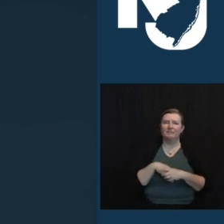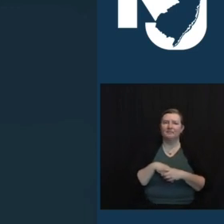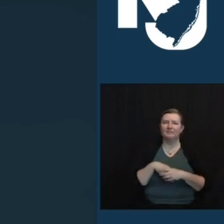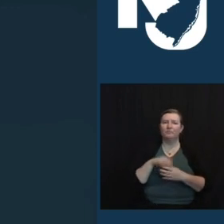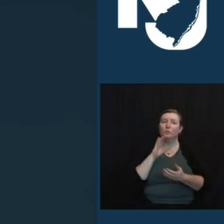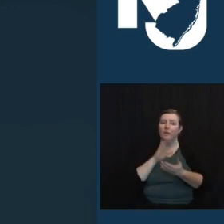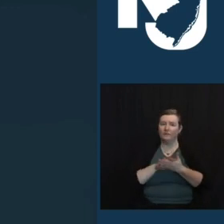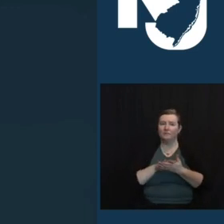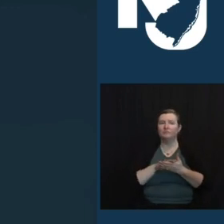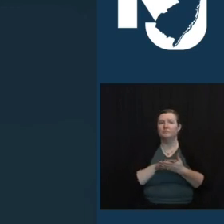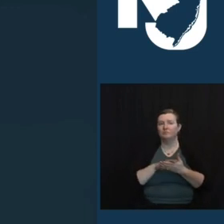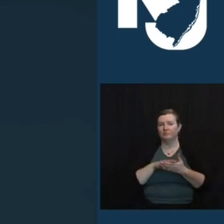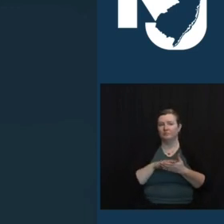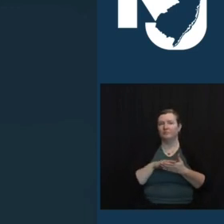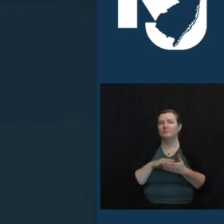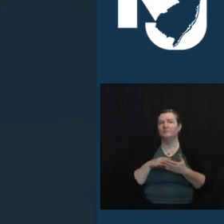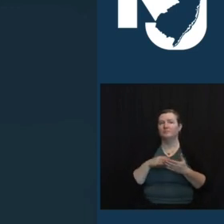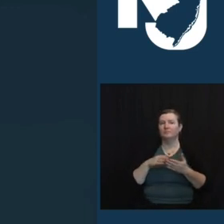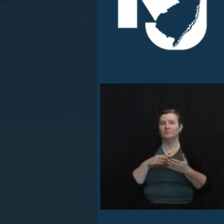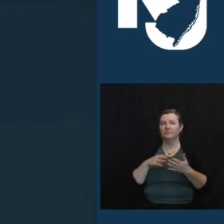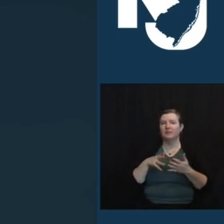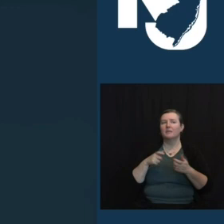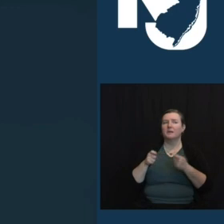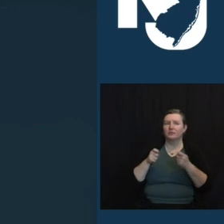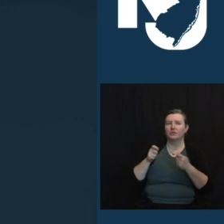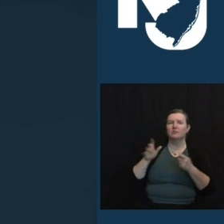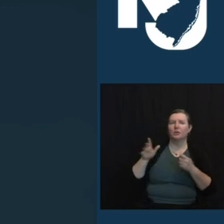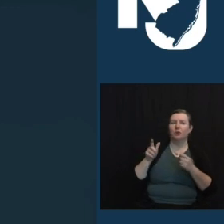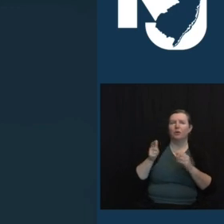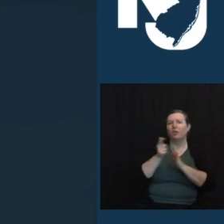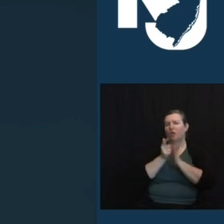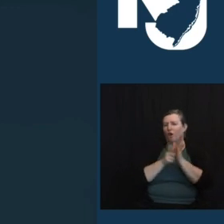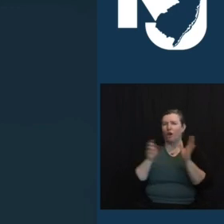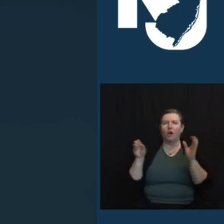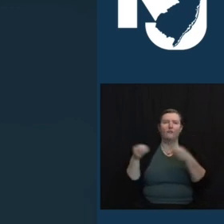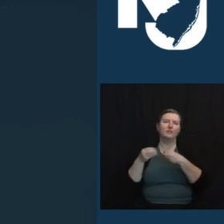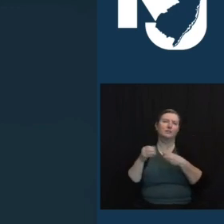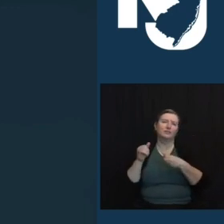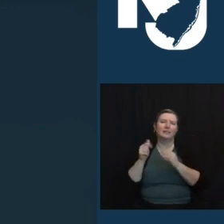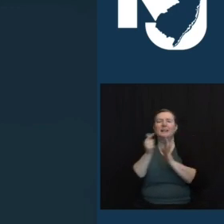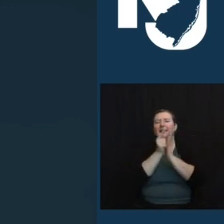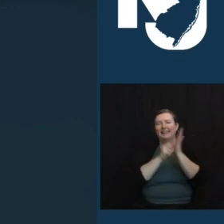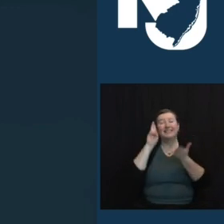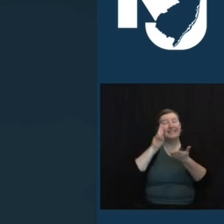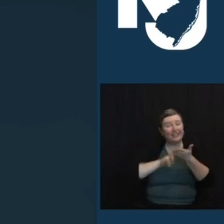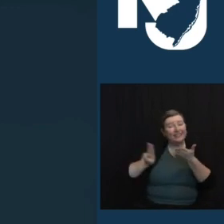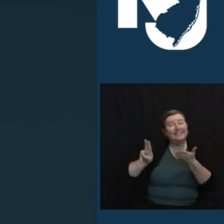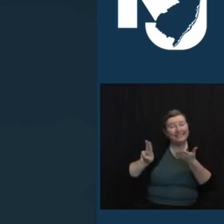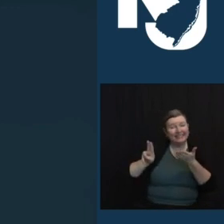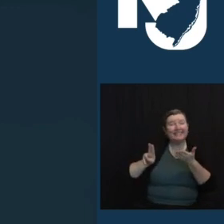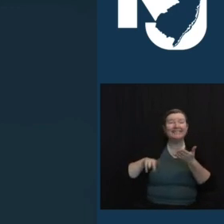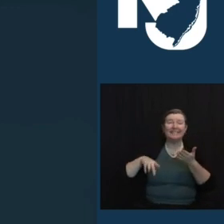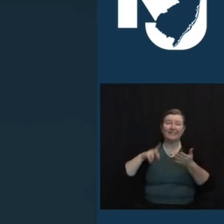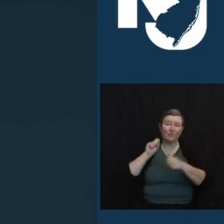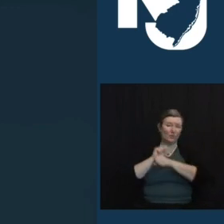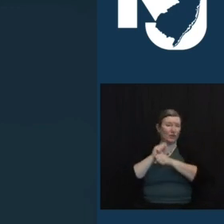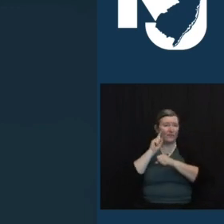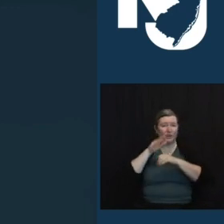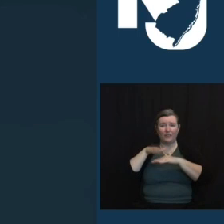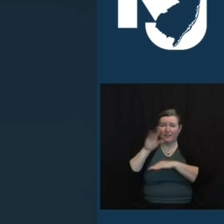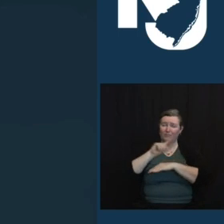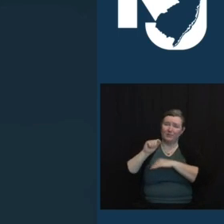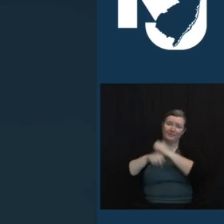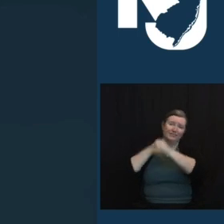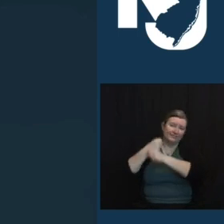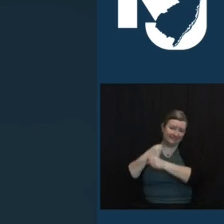managing Joe's law office and serving as his legal secretary, a professional partnership that lasted more than 20 years. They